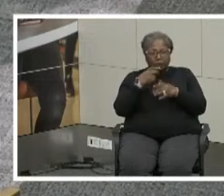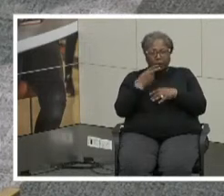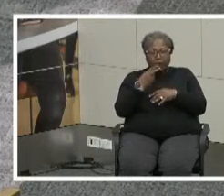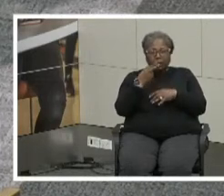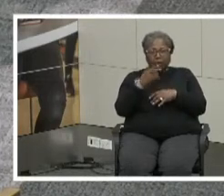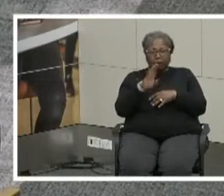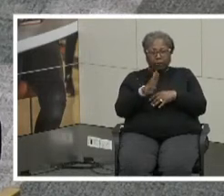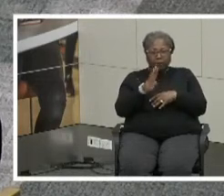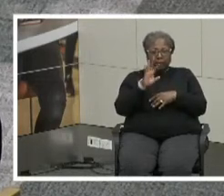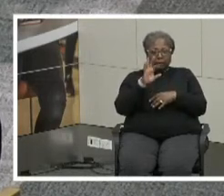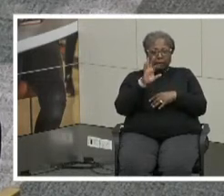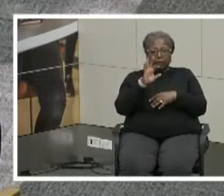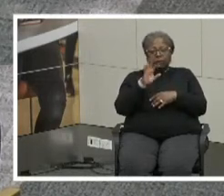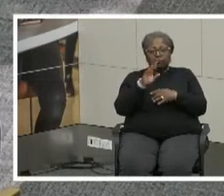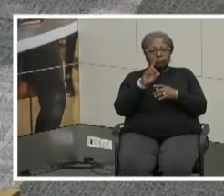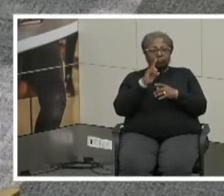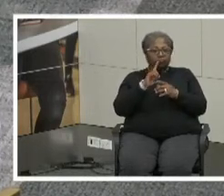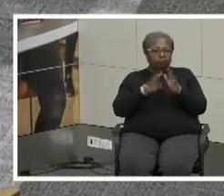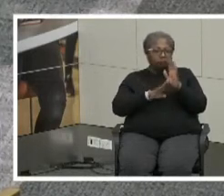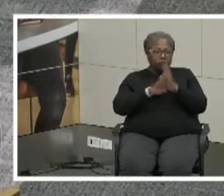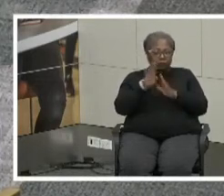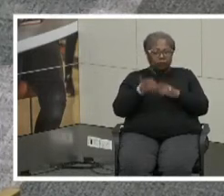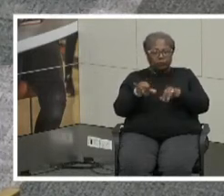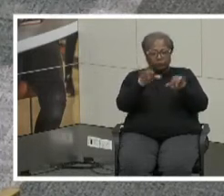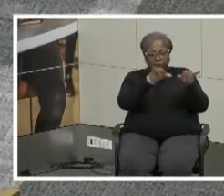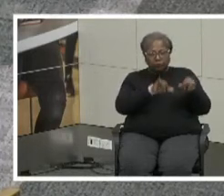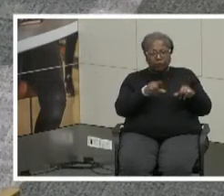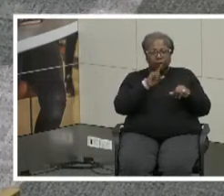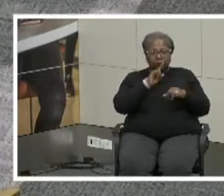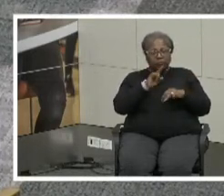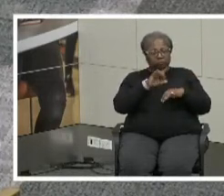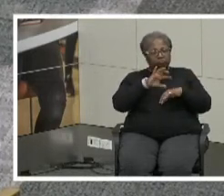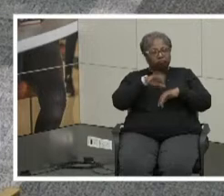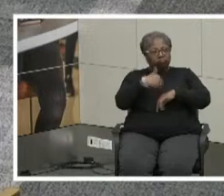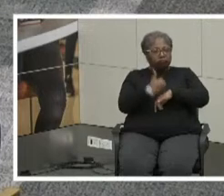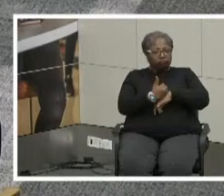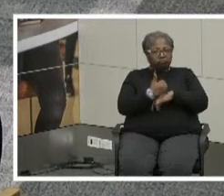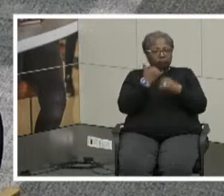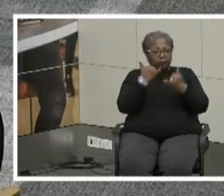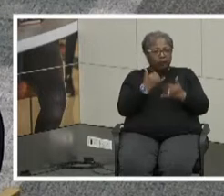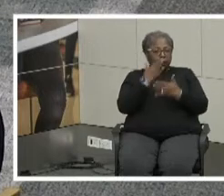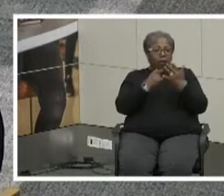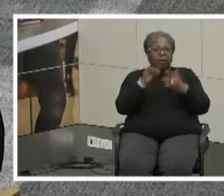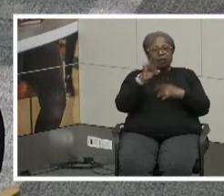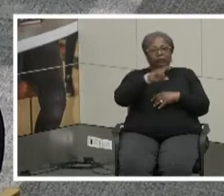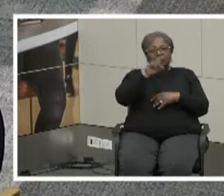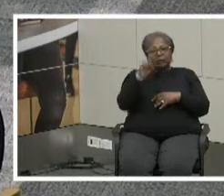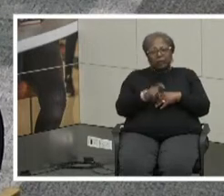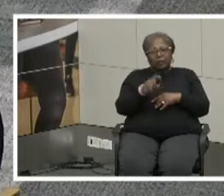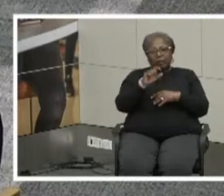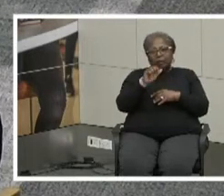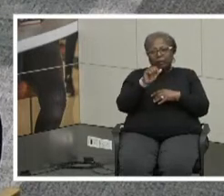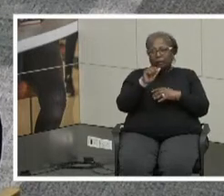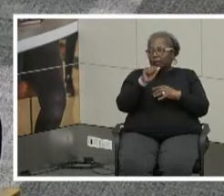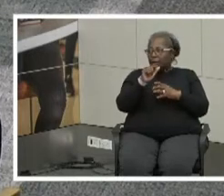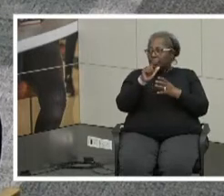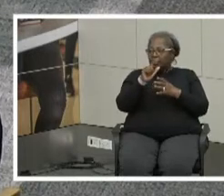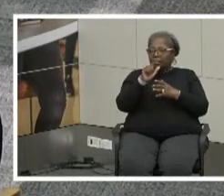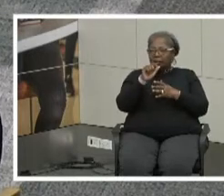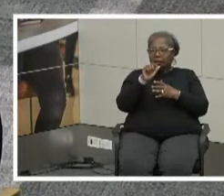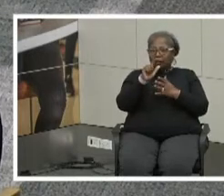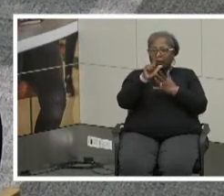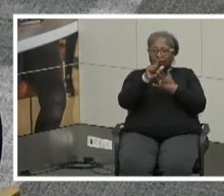900 mandatory collection development standards have been adopted and are now part of the Texas act